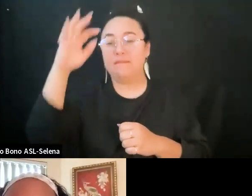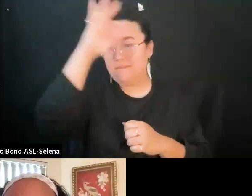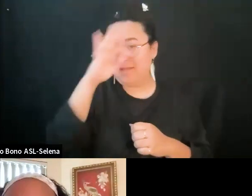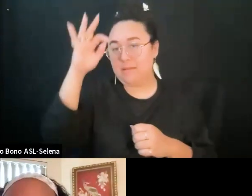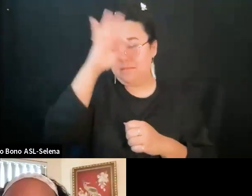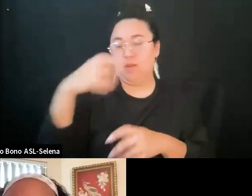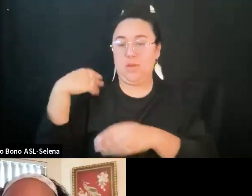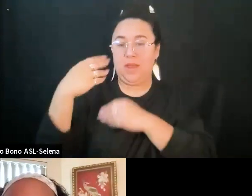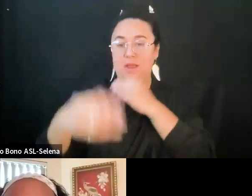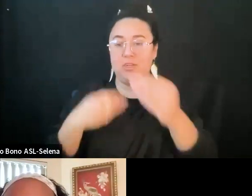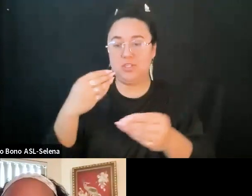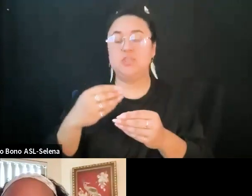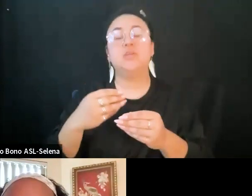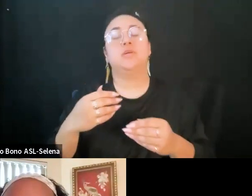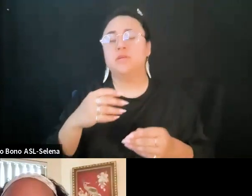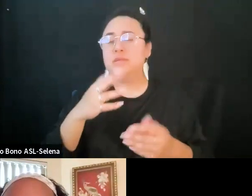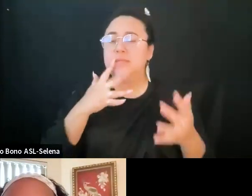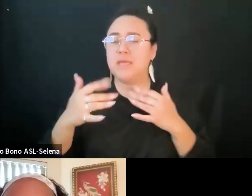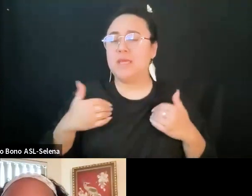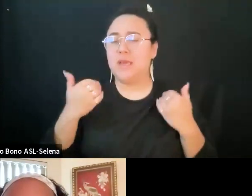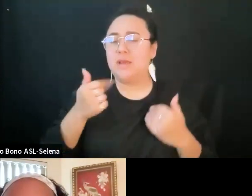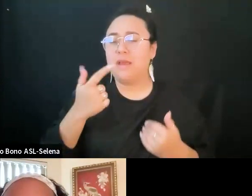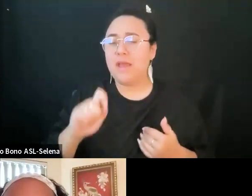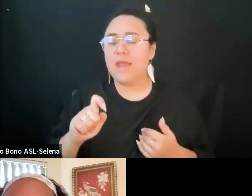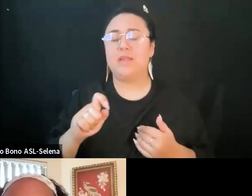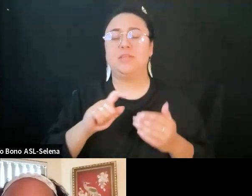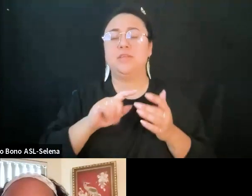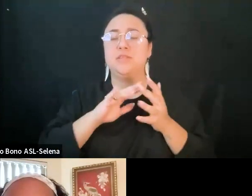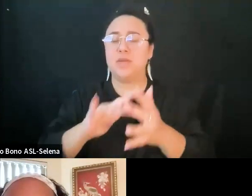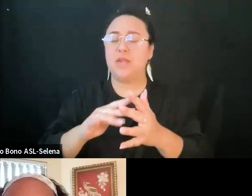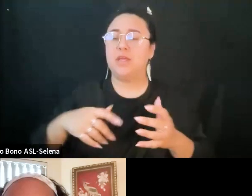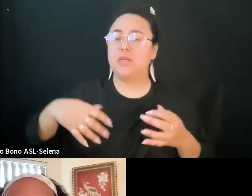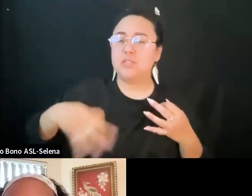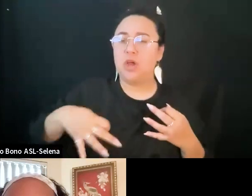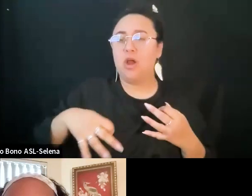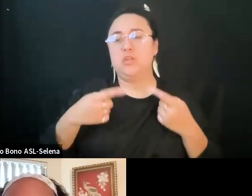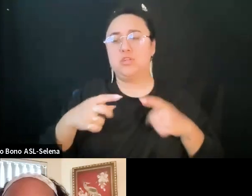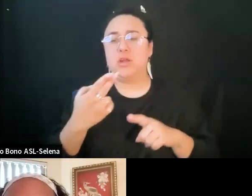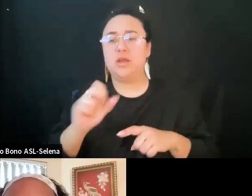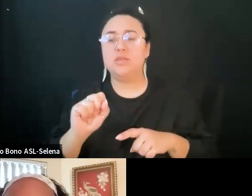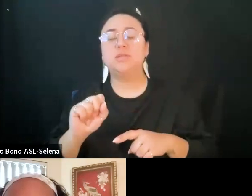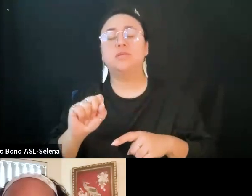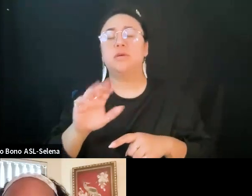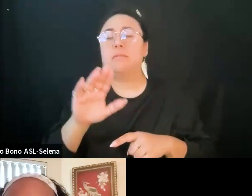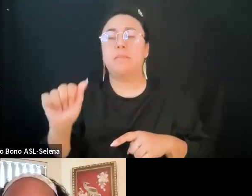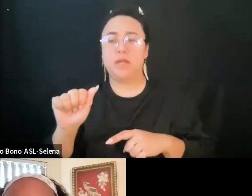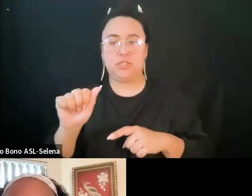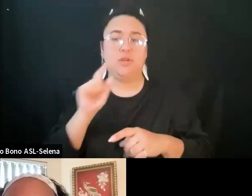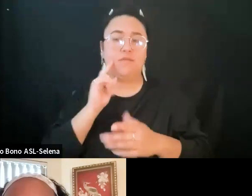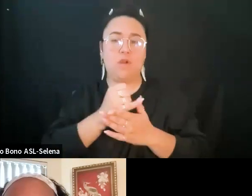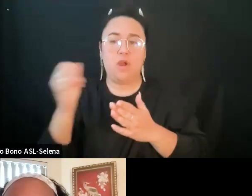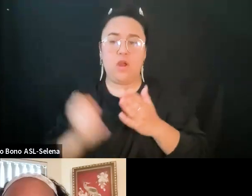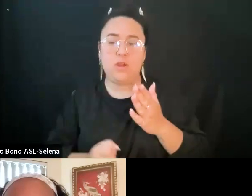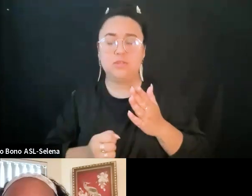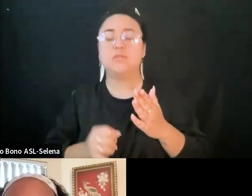to study voice and guitar in high school. Ron fell in love with theater while pursuing their Bachelor of Arts at the University of Redlands and honed their vocal